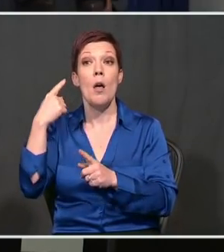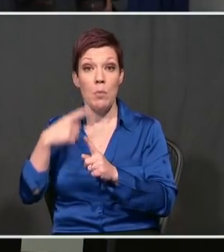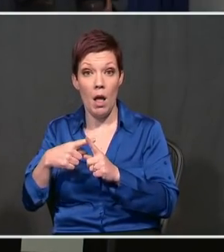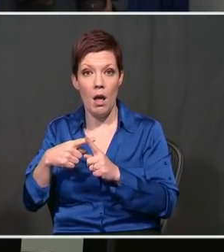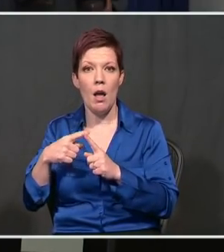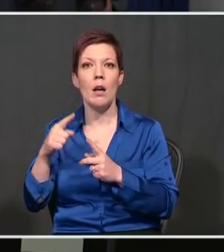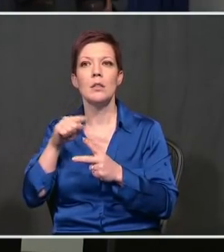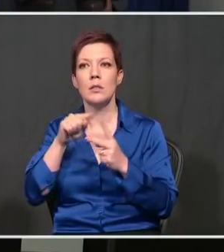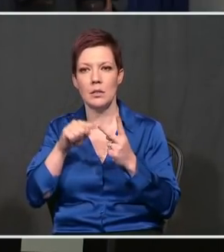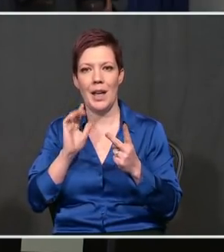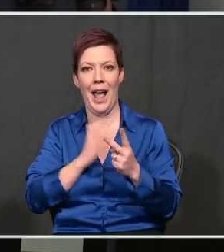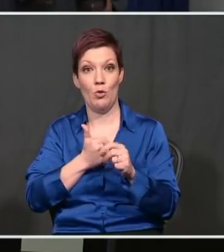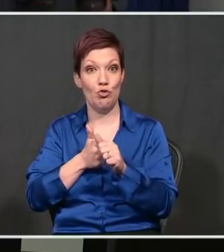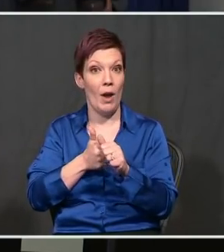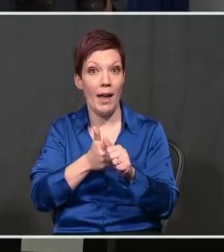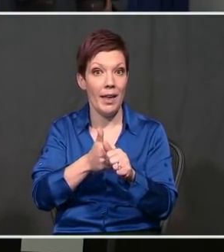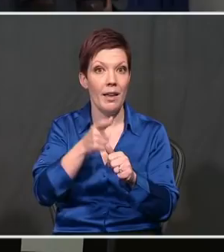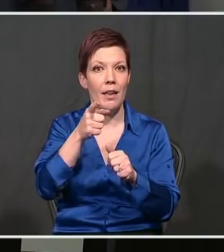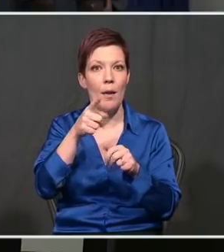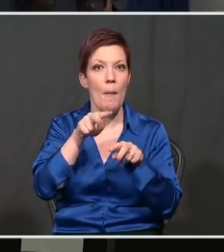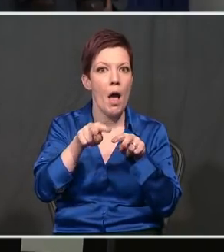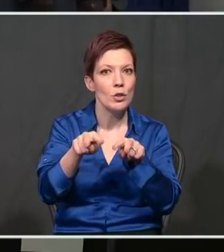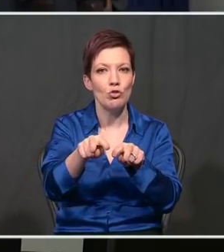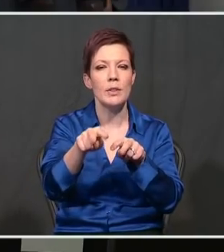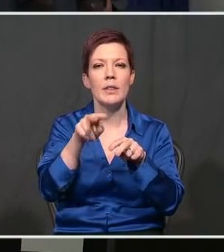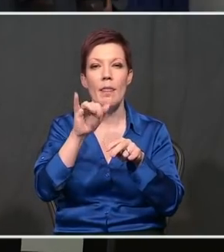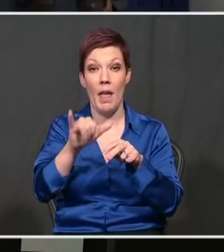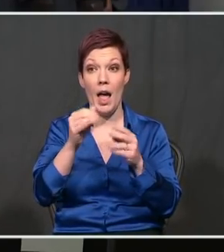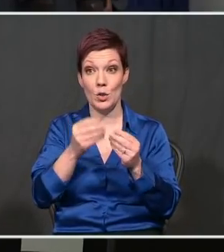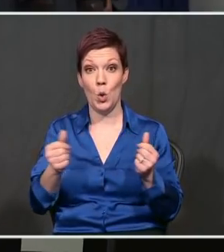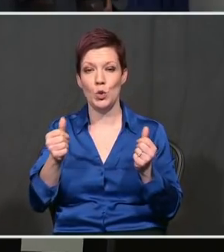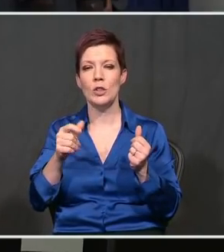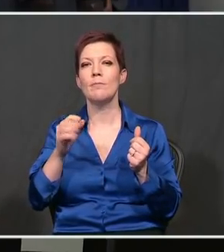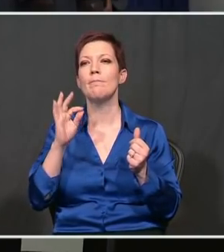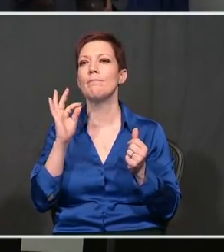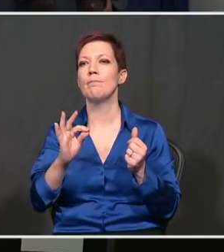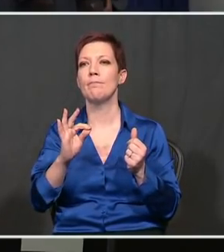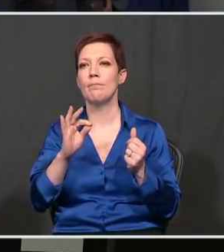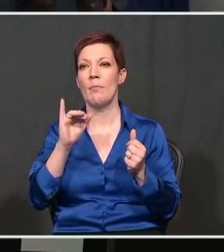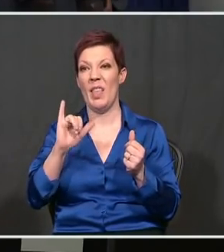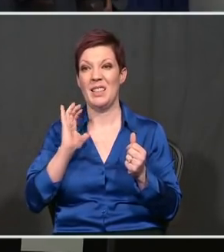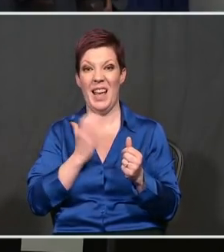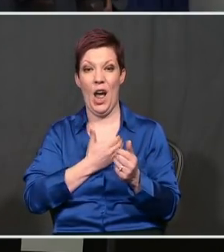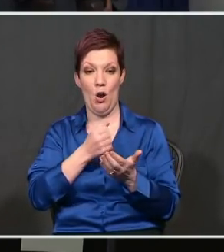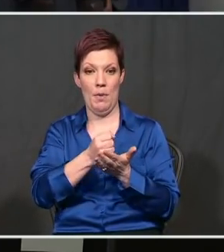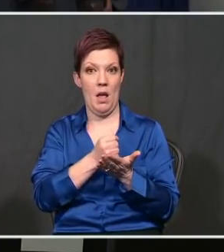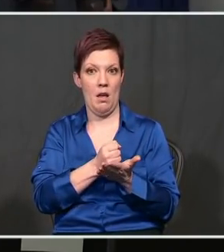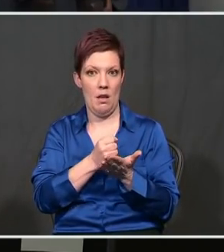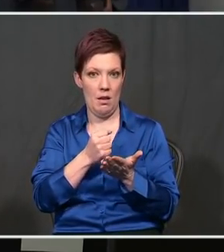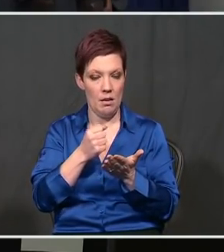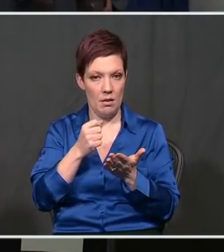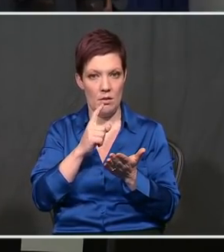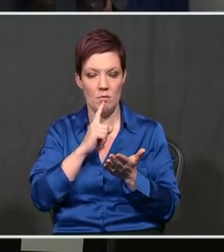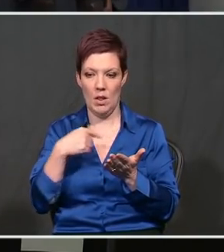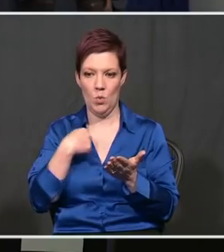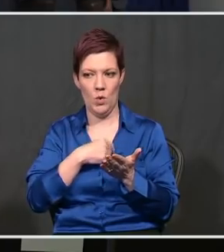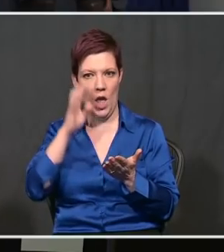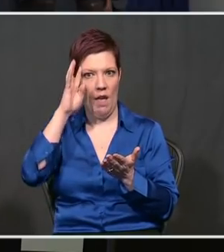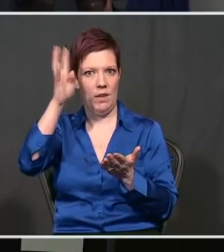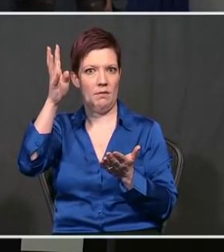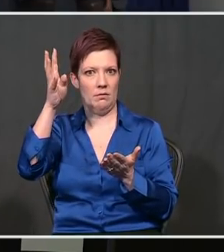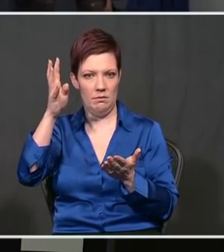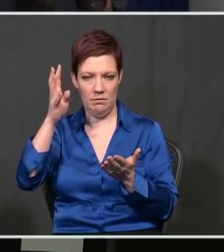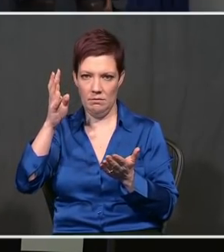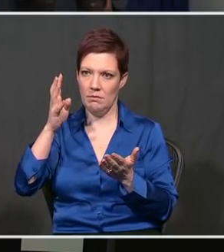our tracking and monitoring solution. This is the most, this is our patented SenseAware ID, the latest and